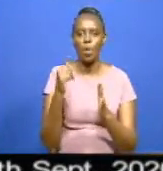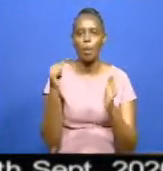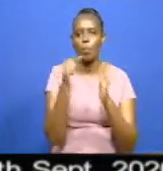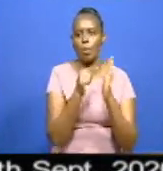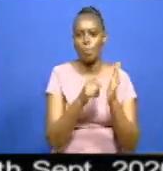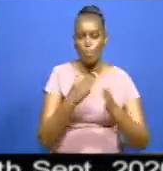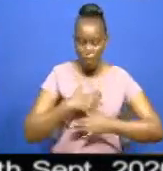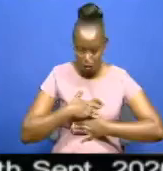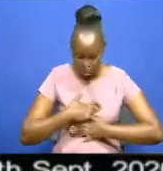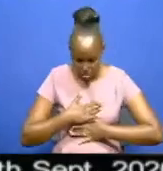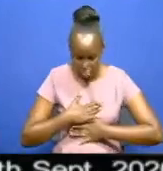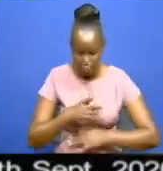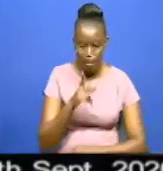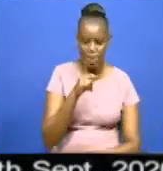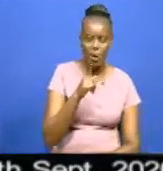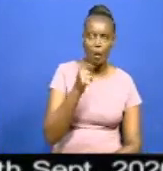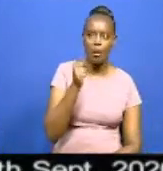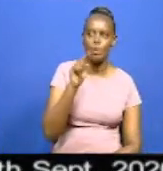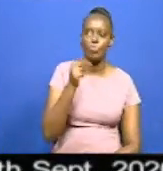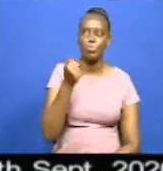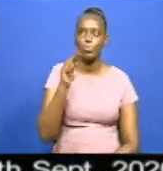Member for Kitutu Chacha North.